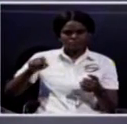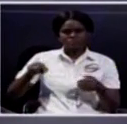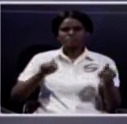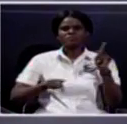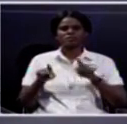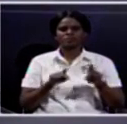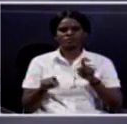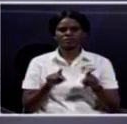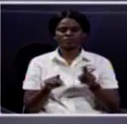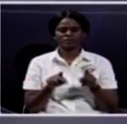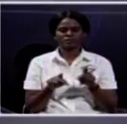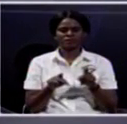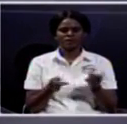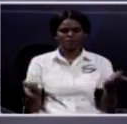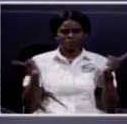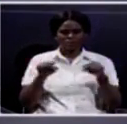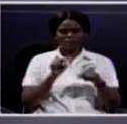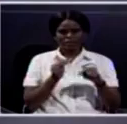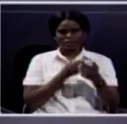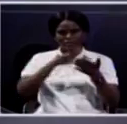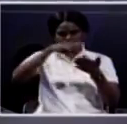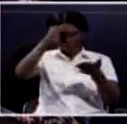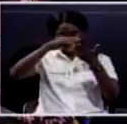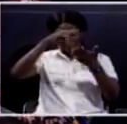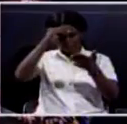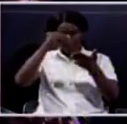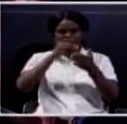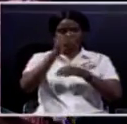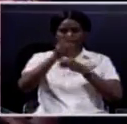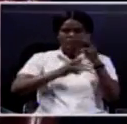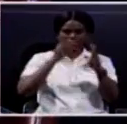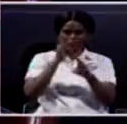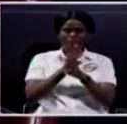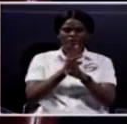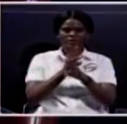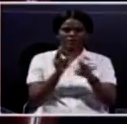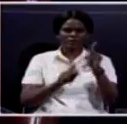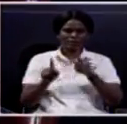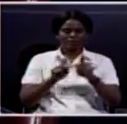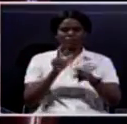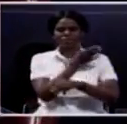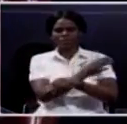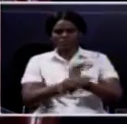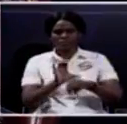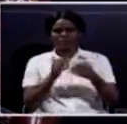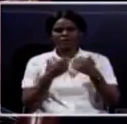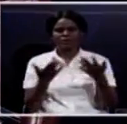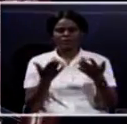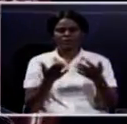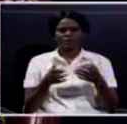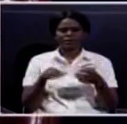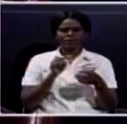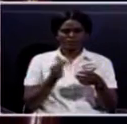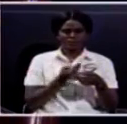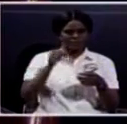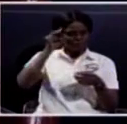people. When we study the pattern of the world today, people have gone computer way. And as a ministry,